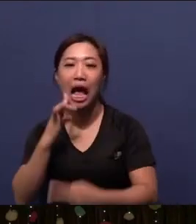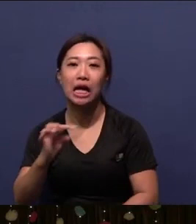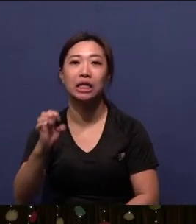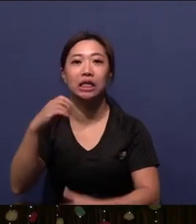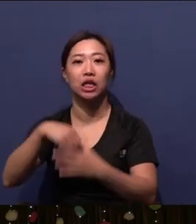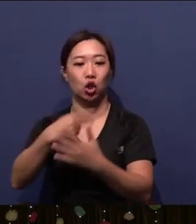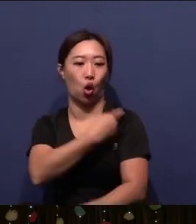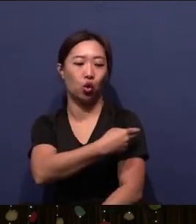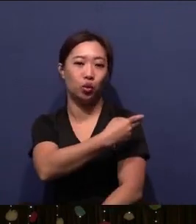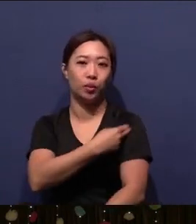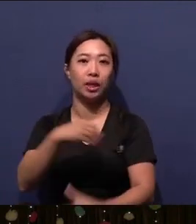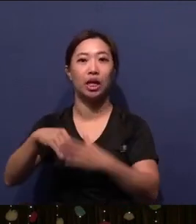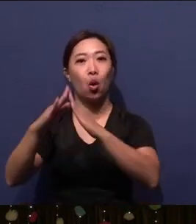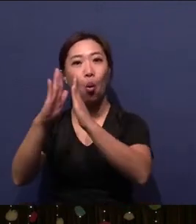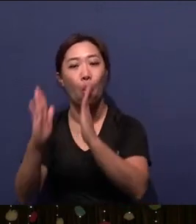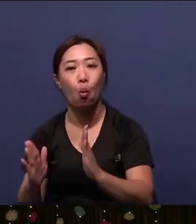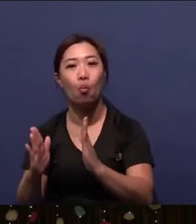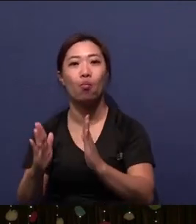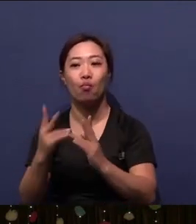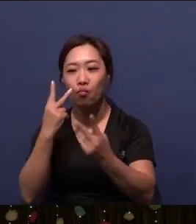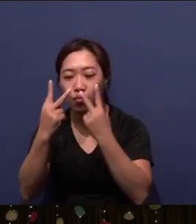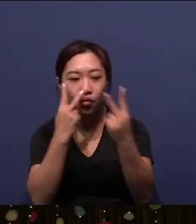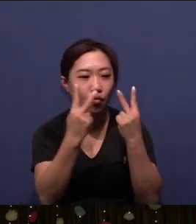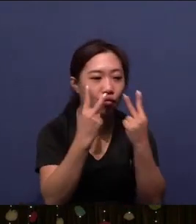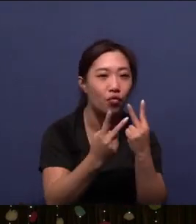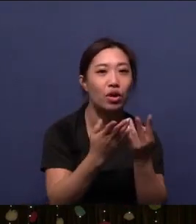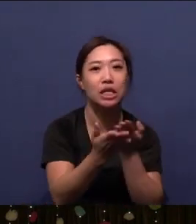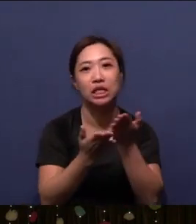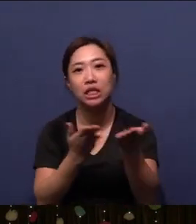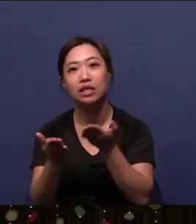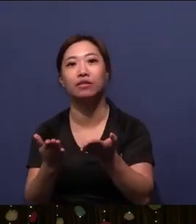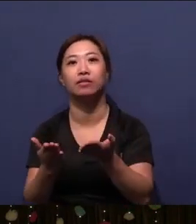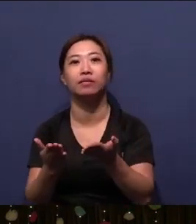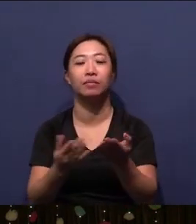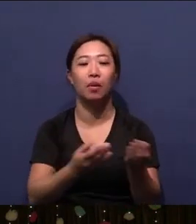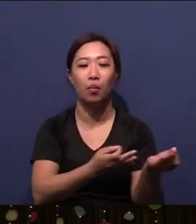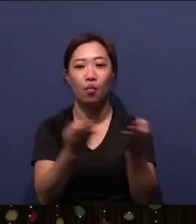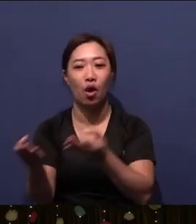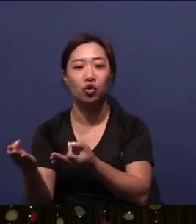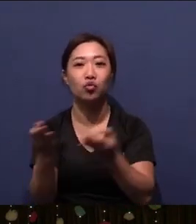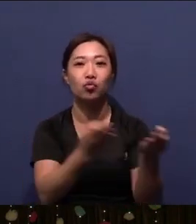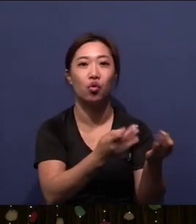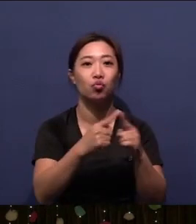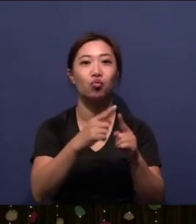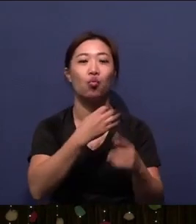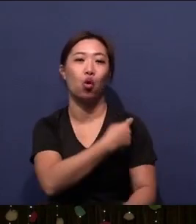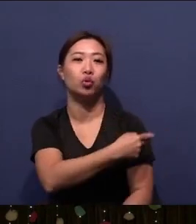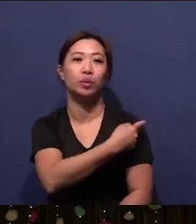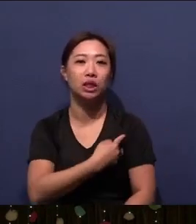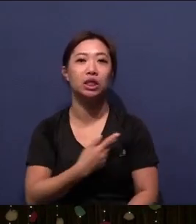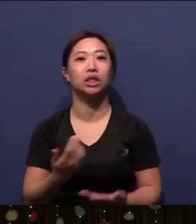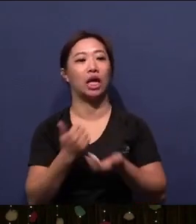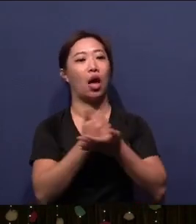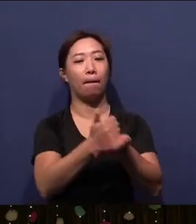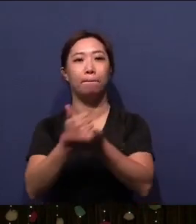in hospitals, in their homes. Some even serve the practical need of ferrying them to and fro hospitals.